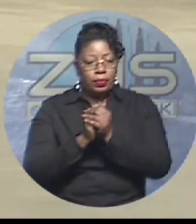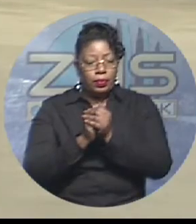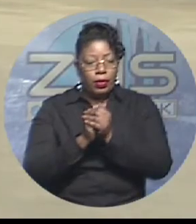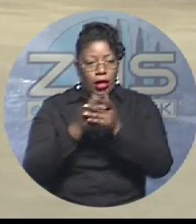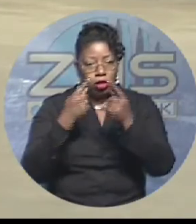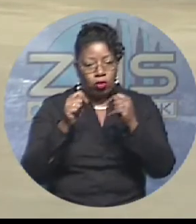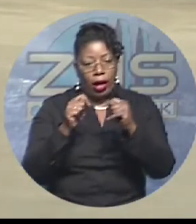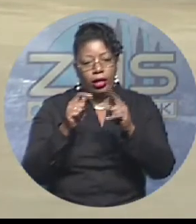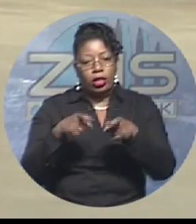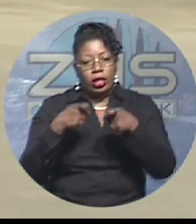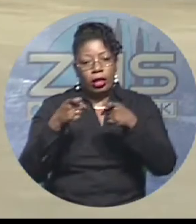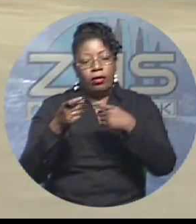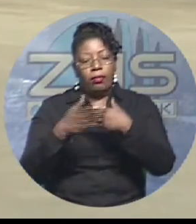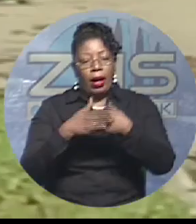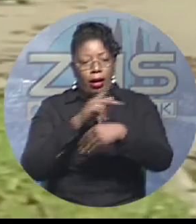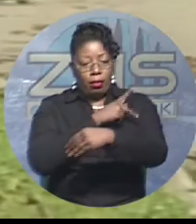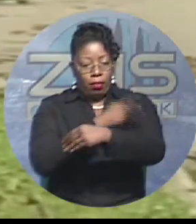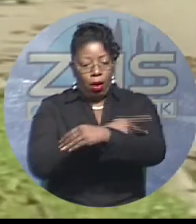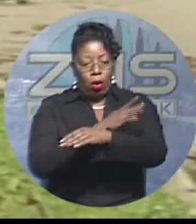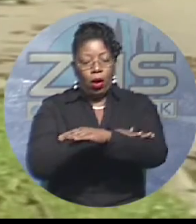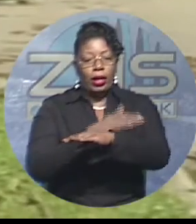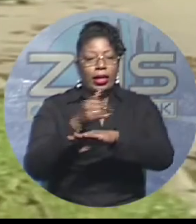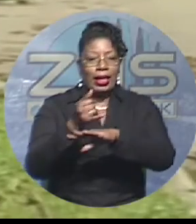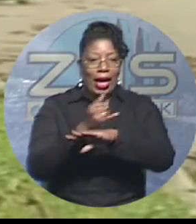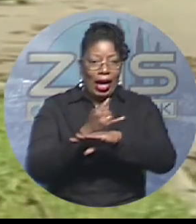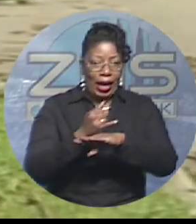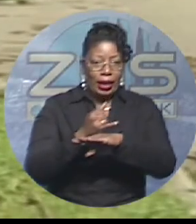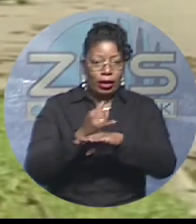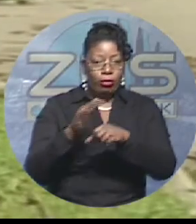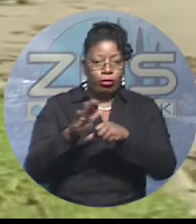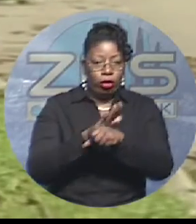as possible and will have a better estimate as to when